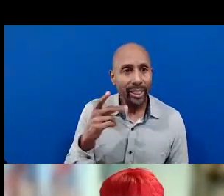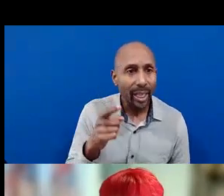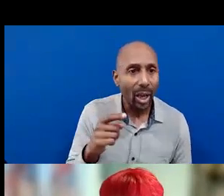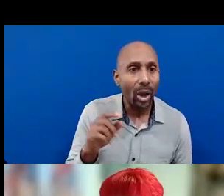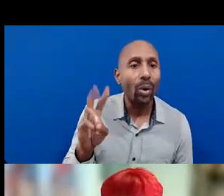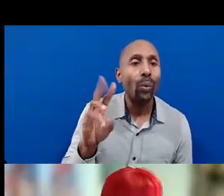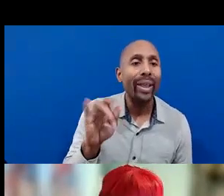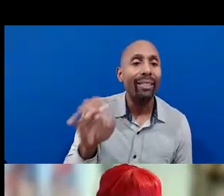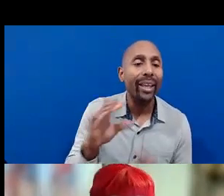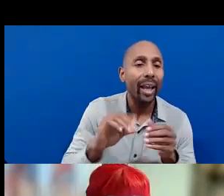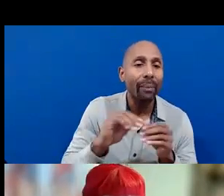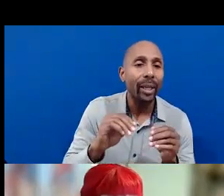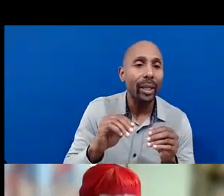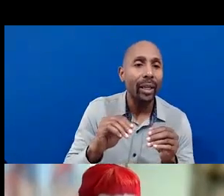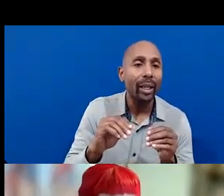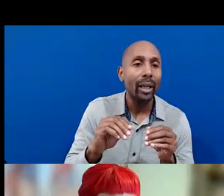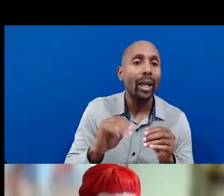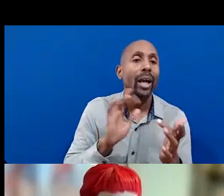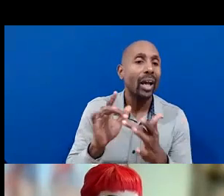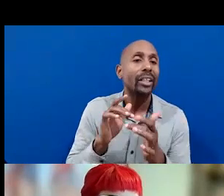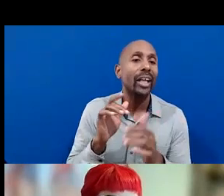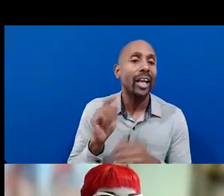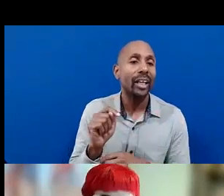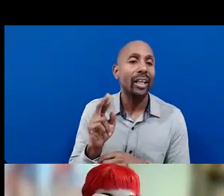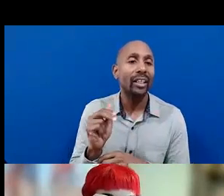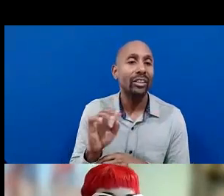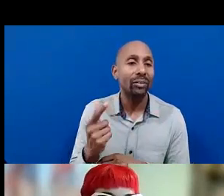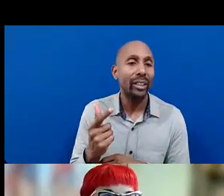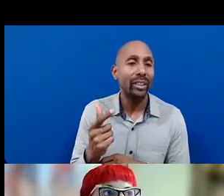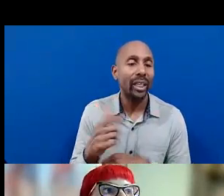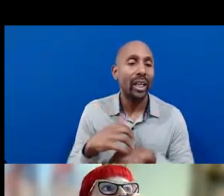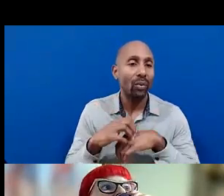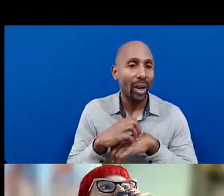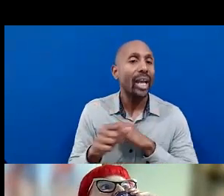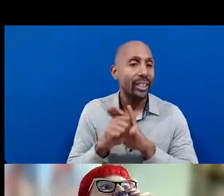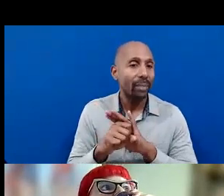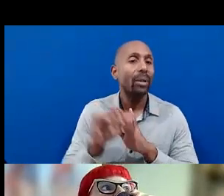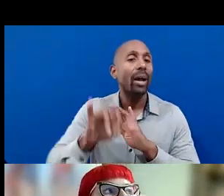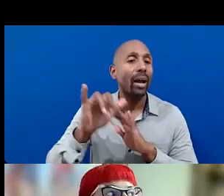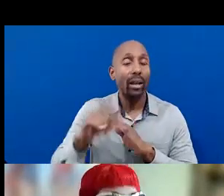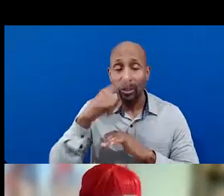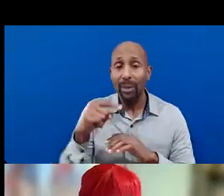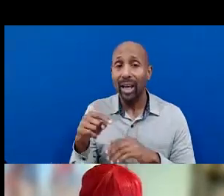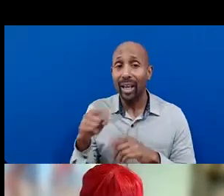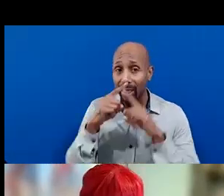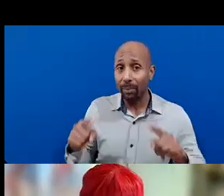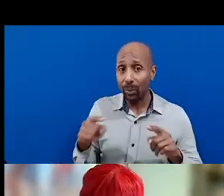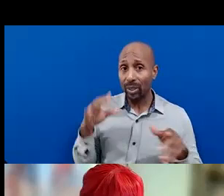Sure. I was part of some of the initial programming for contact tracing,